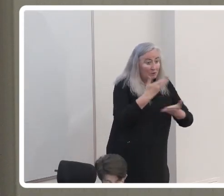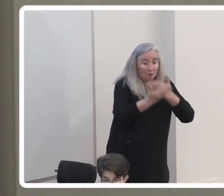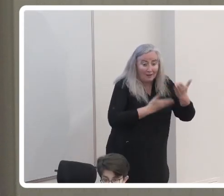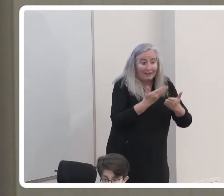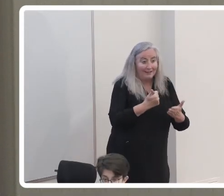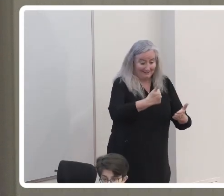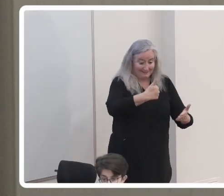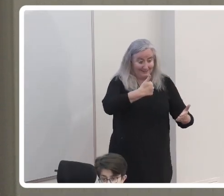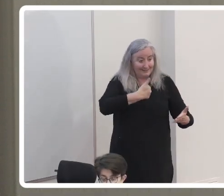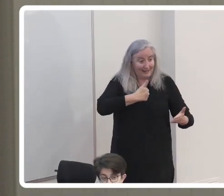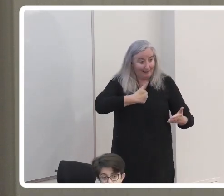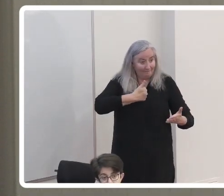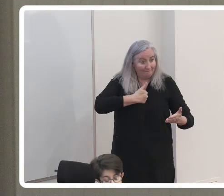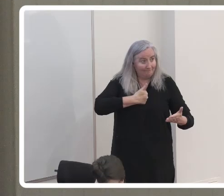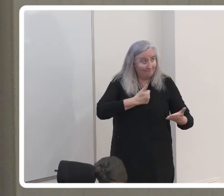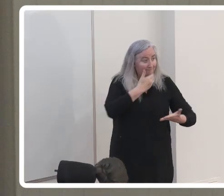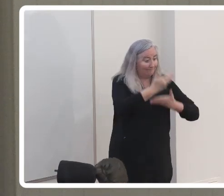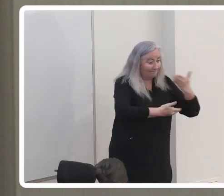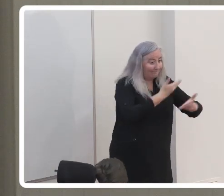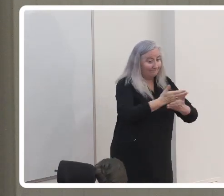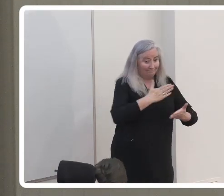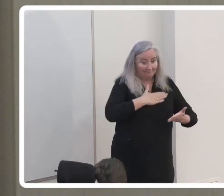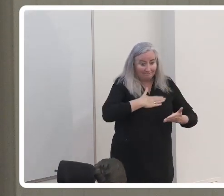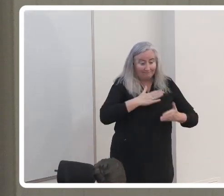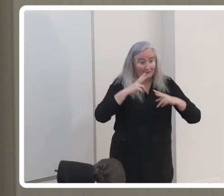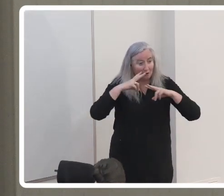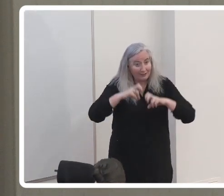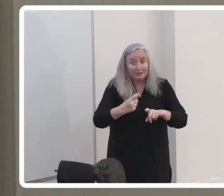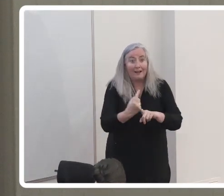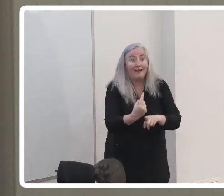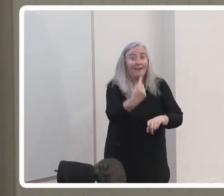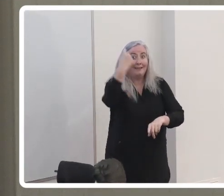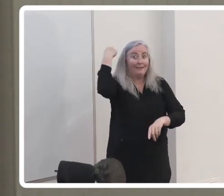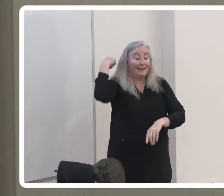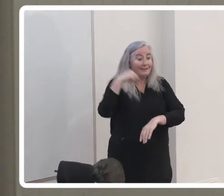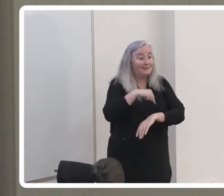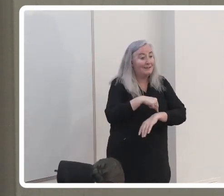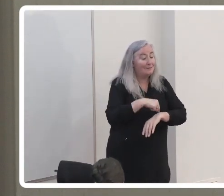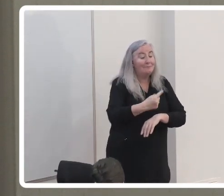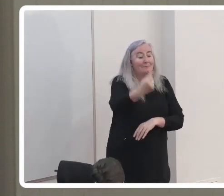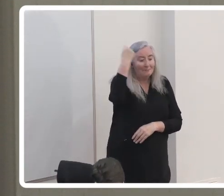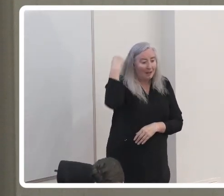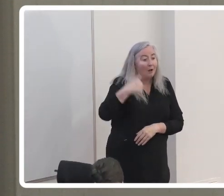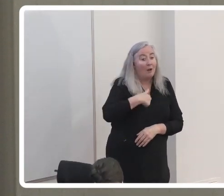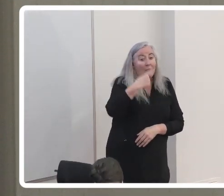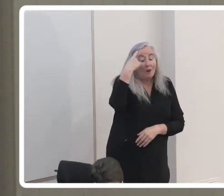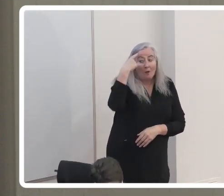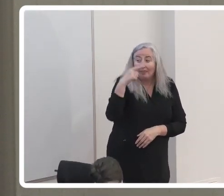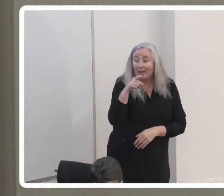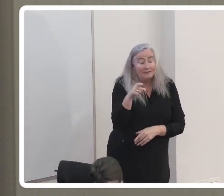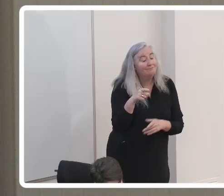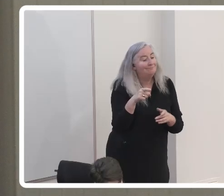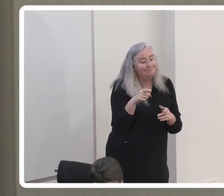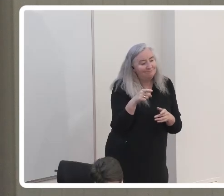do-it-yourself small-scale research. And back then, we were told that such knowledge-making was